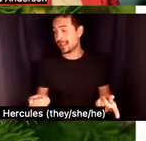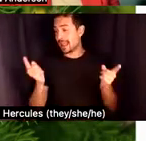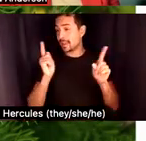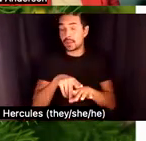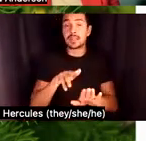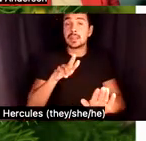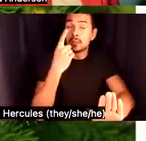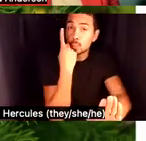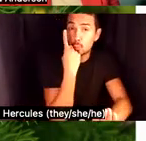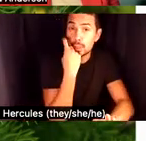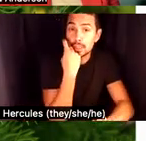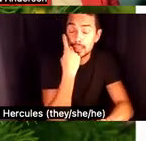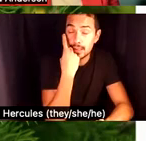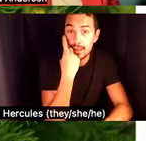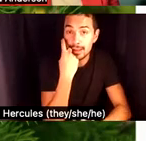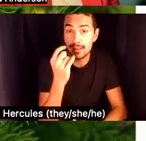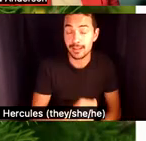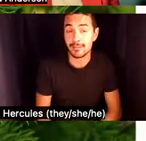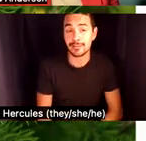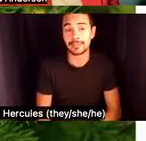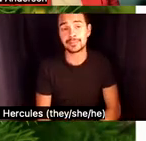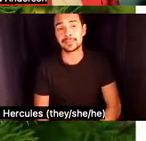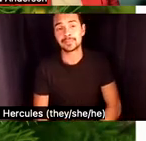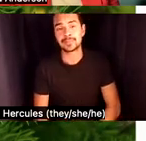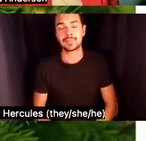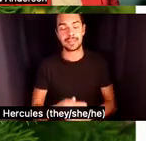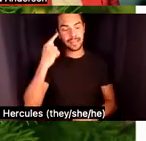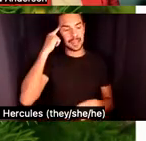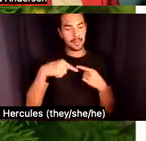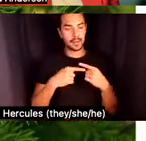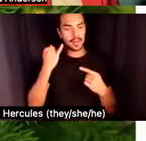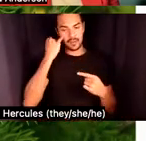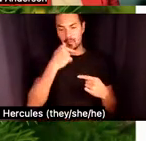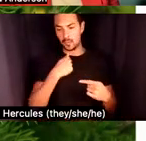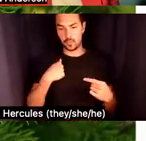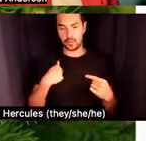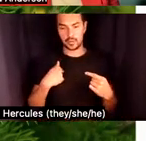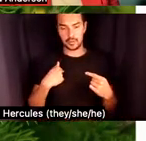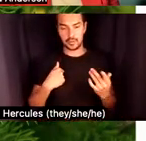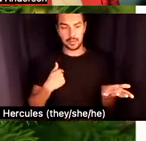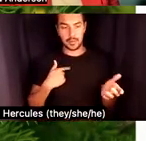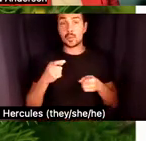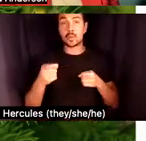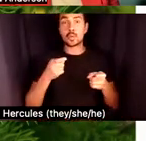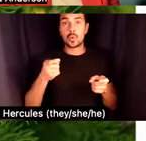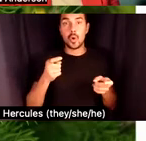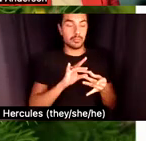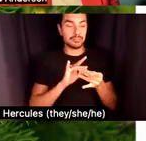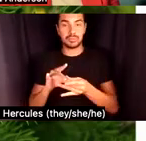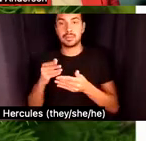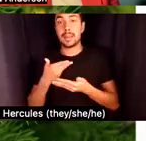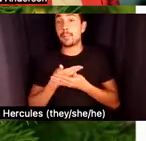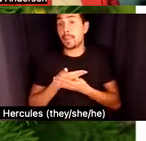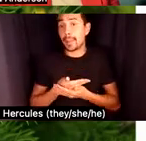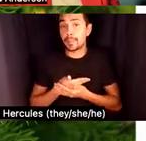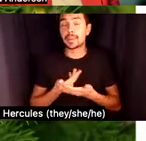recently as well. And so then thinking about if we don't even have control over when we can have babies, and who has that right